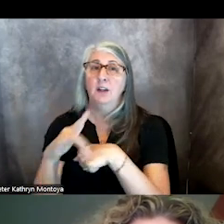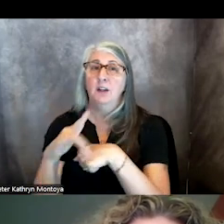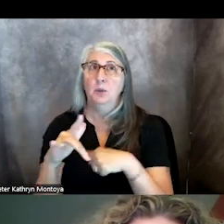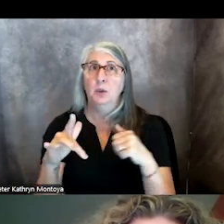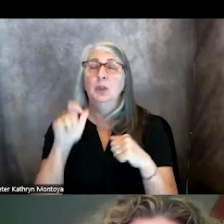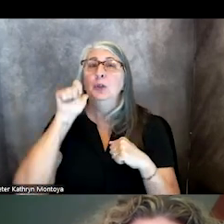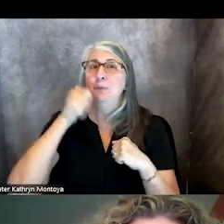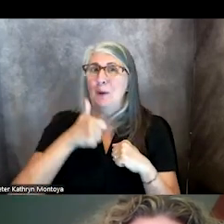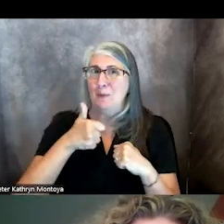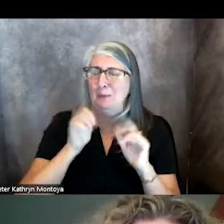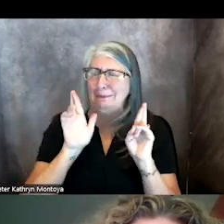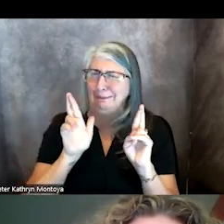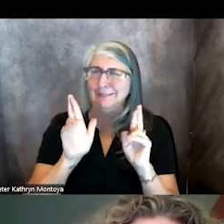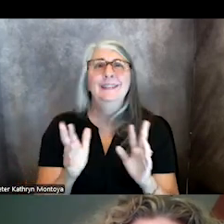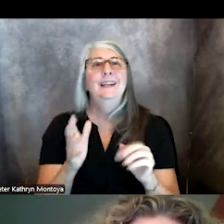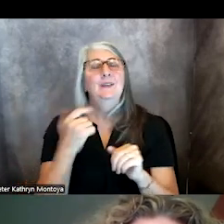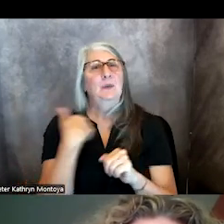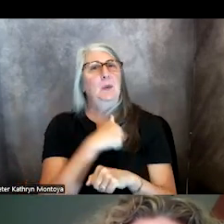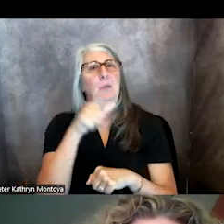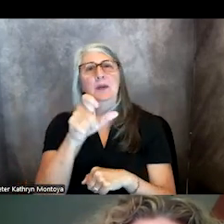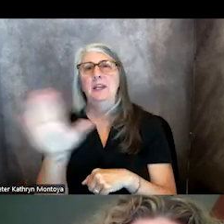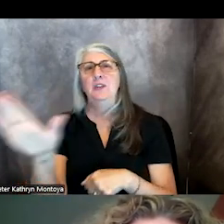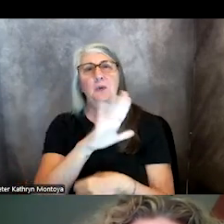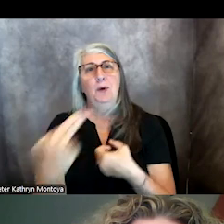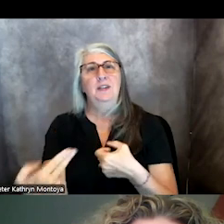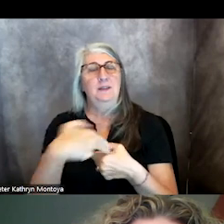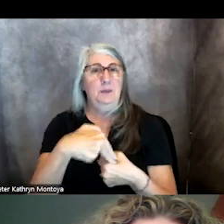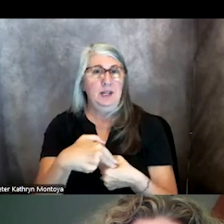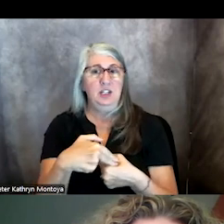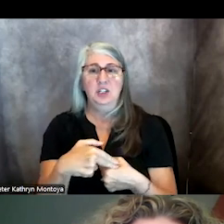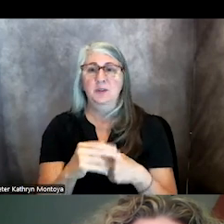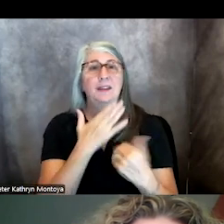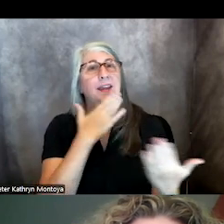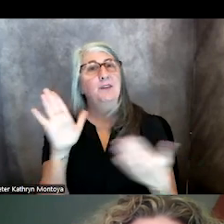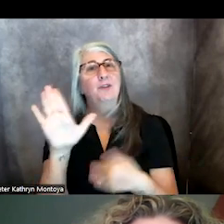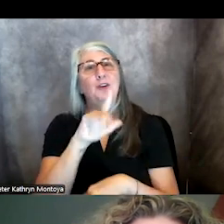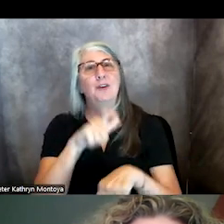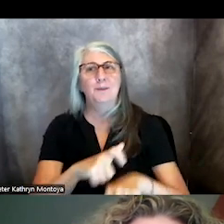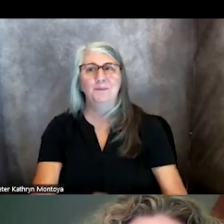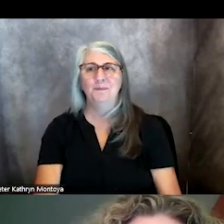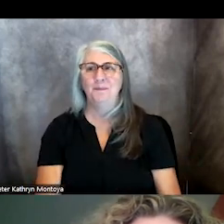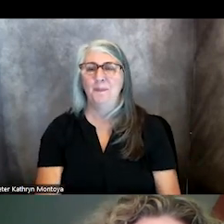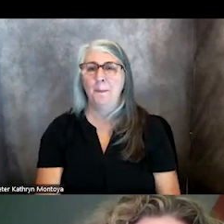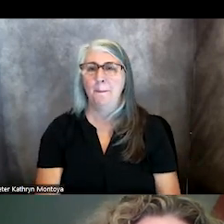as tomorrow. So we really need your participation, and thank you so much for your time.